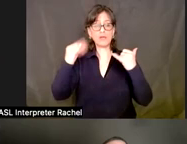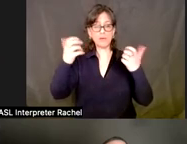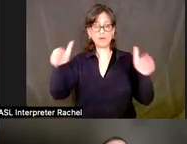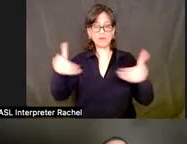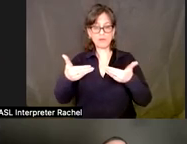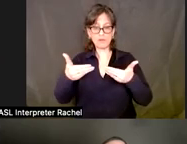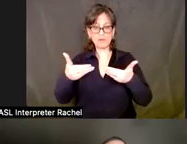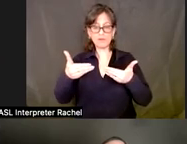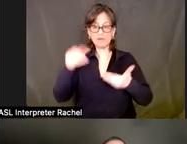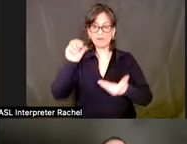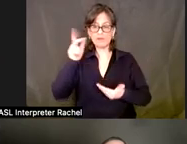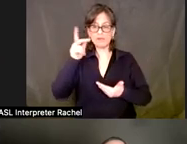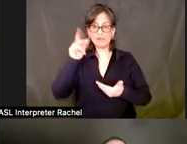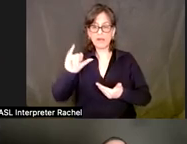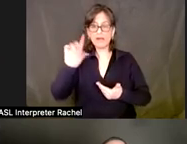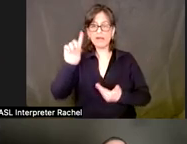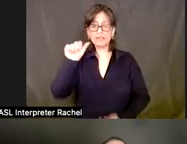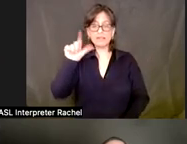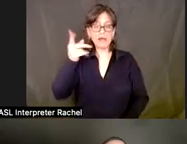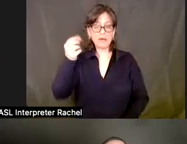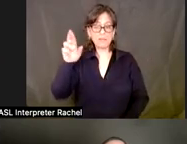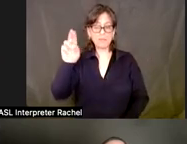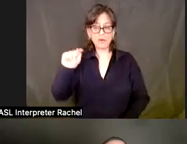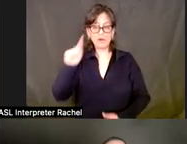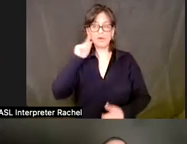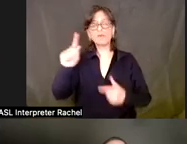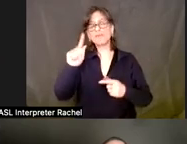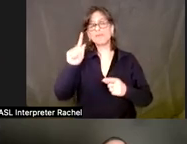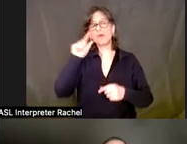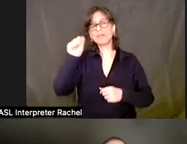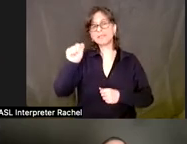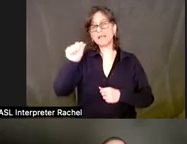Scotty Jalbert. He is emergency manager for San Luis Obispo County.